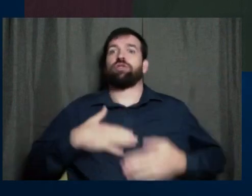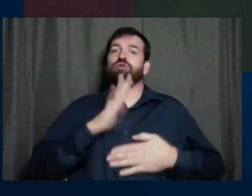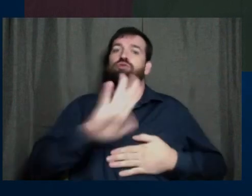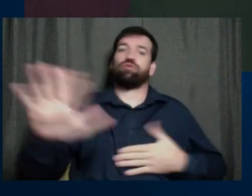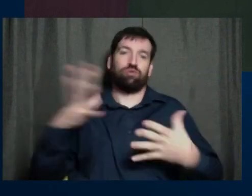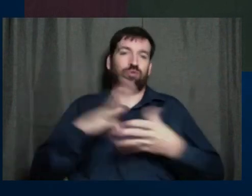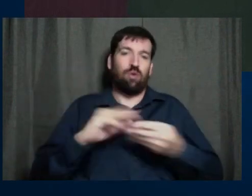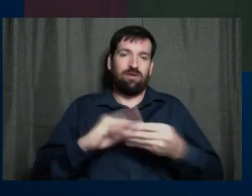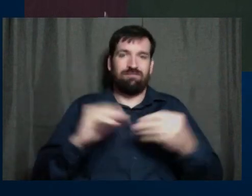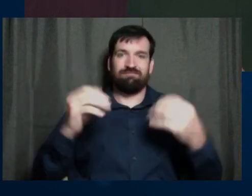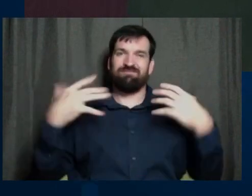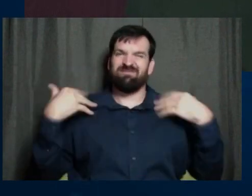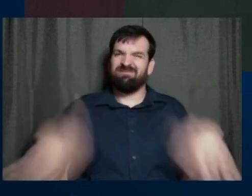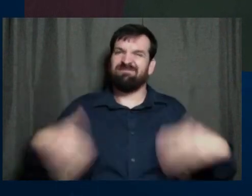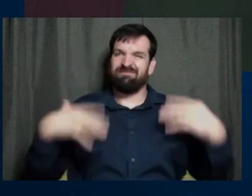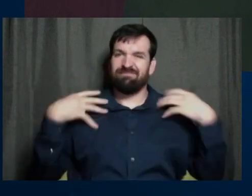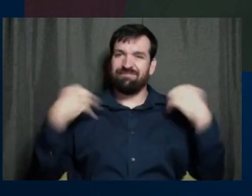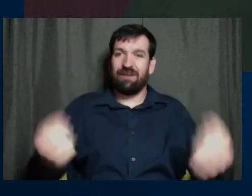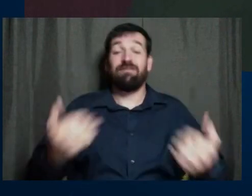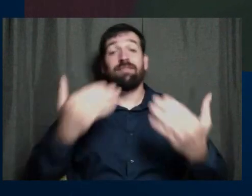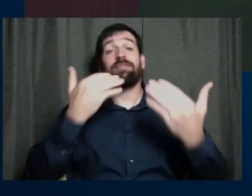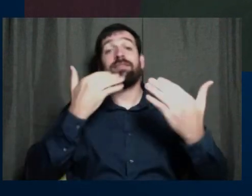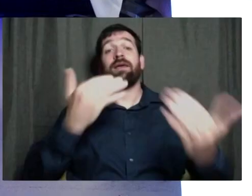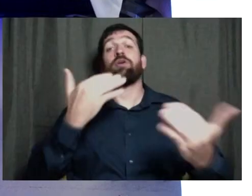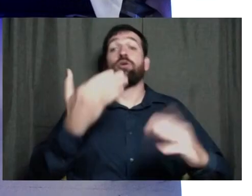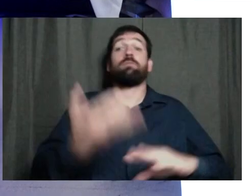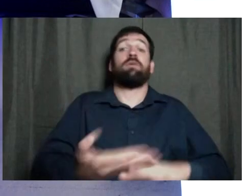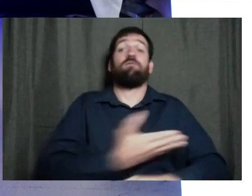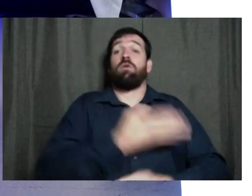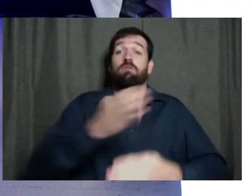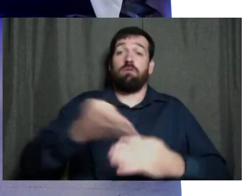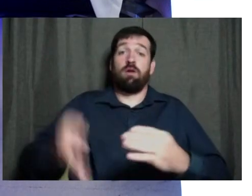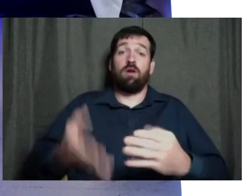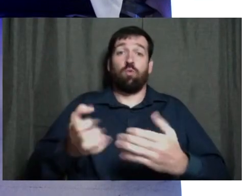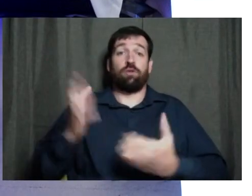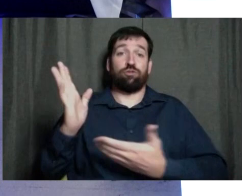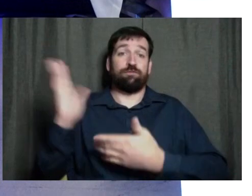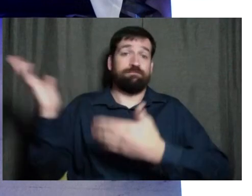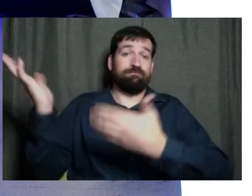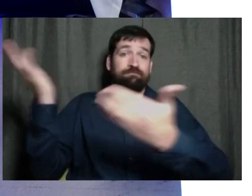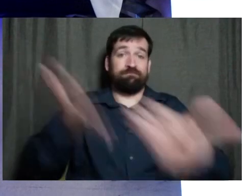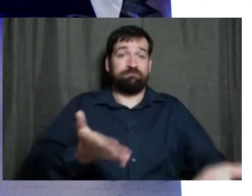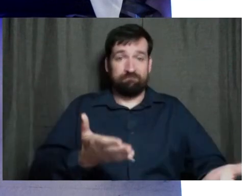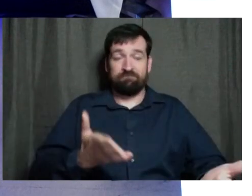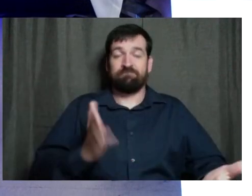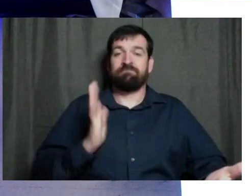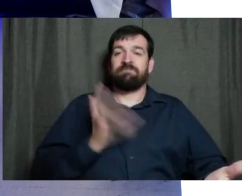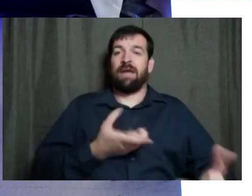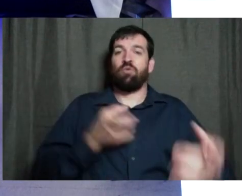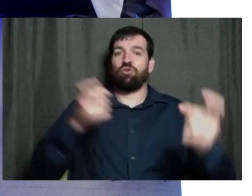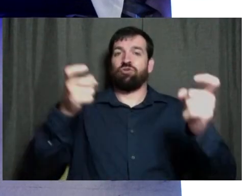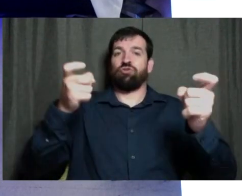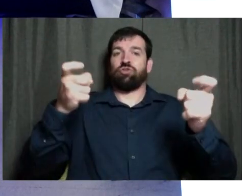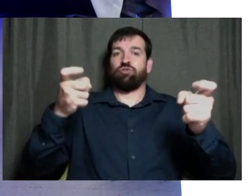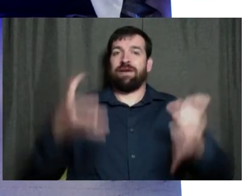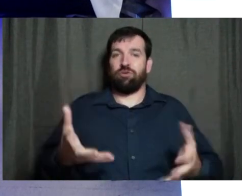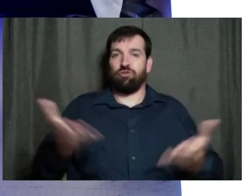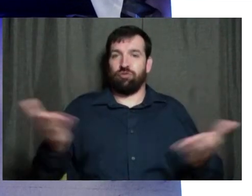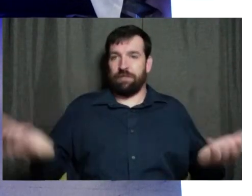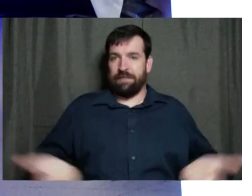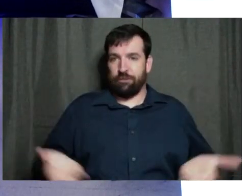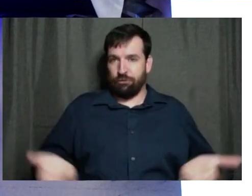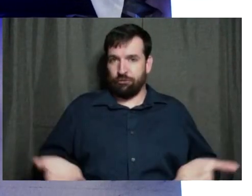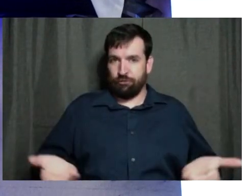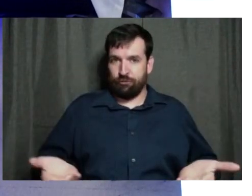you, thank you. So before we sign off today, I want to bring in our director here at in our media